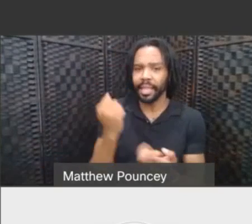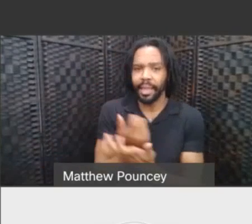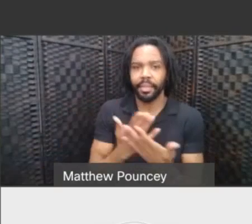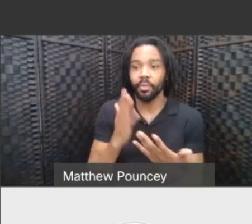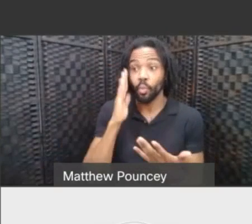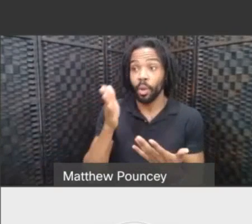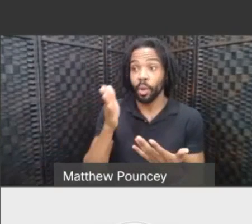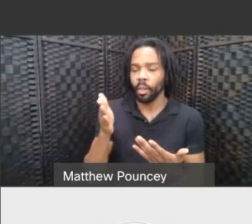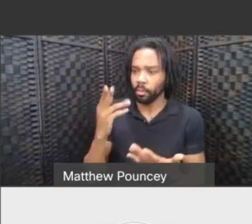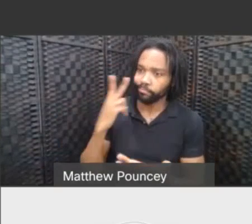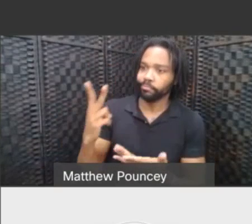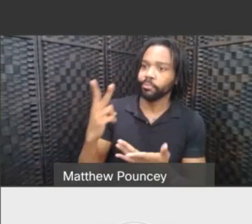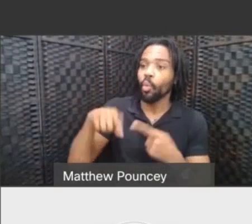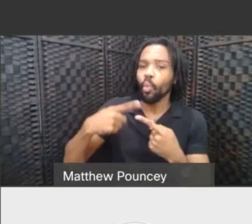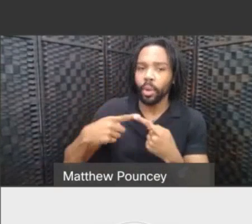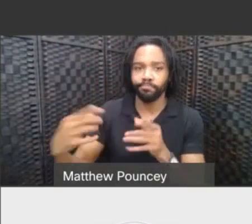we start to have discussions.